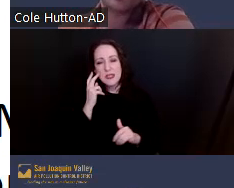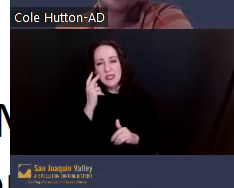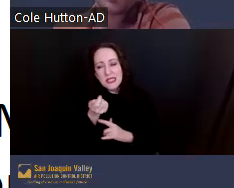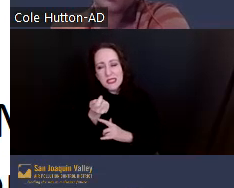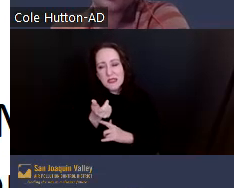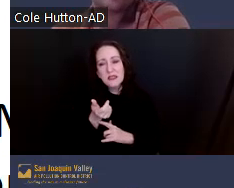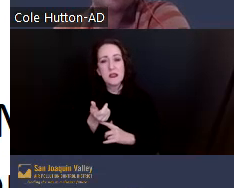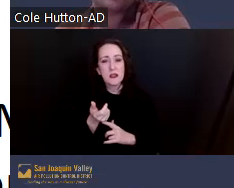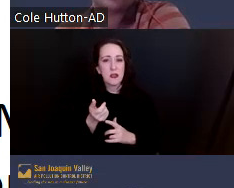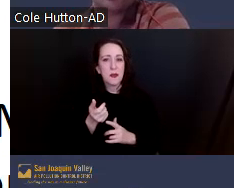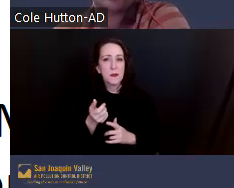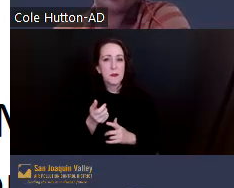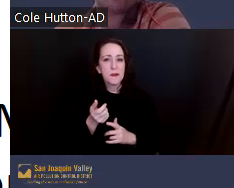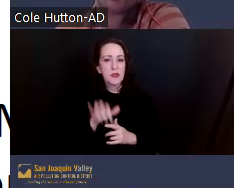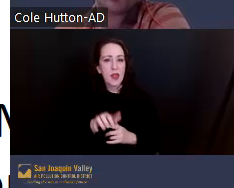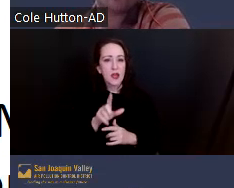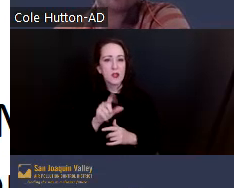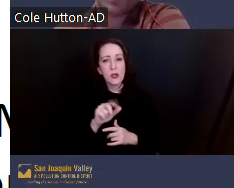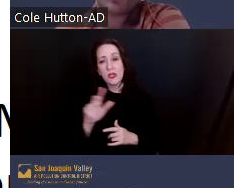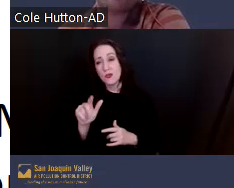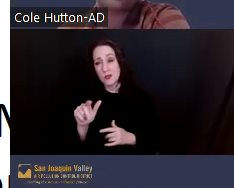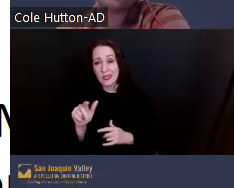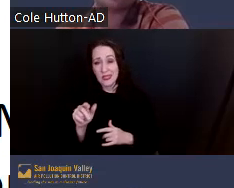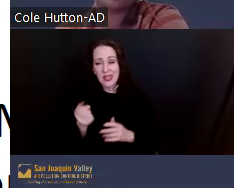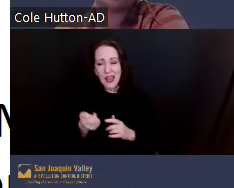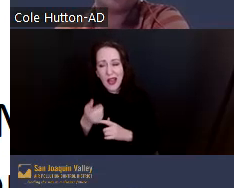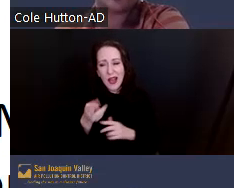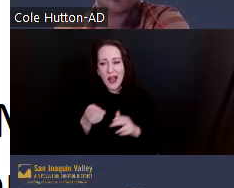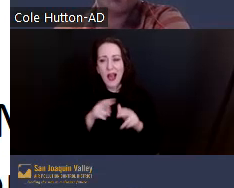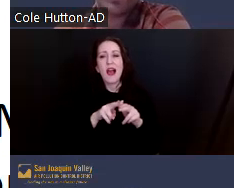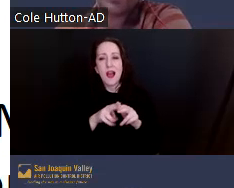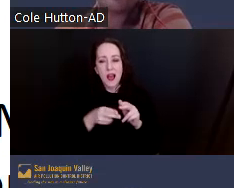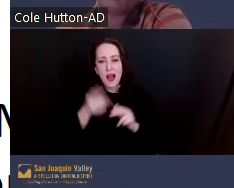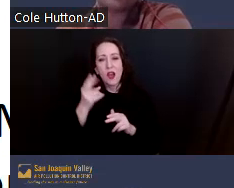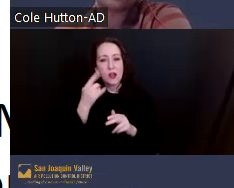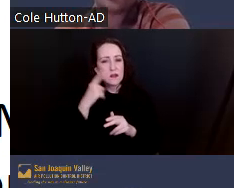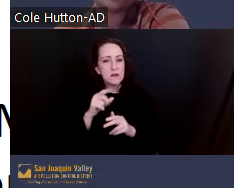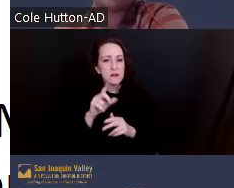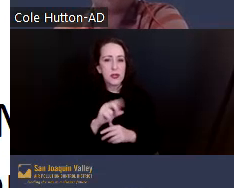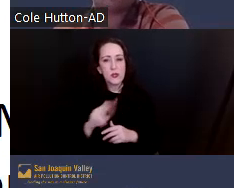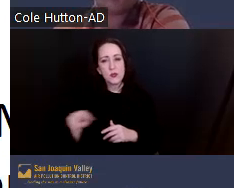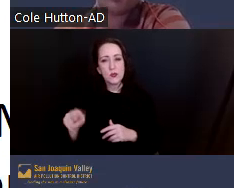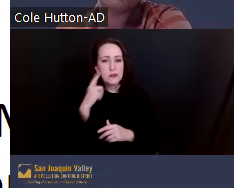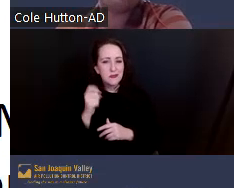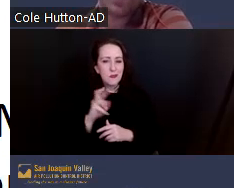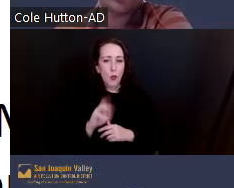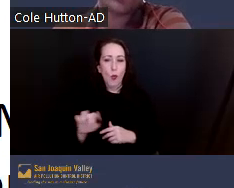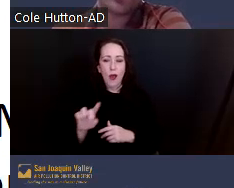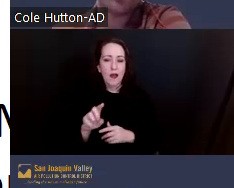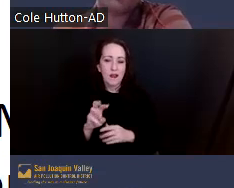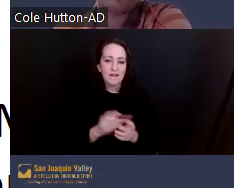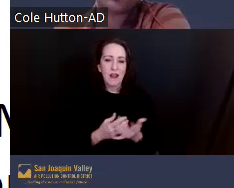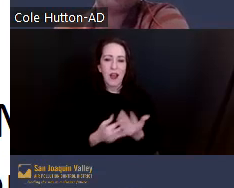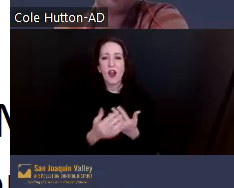slightly that 2023 was higher than 2022, and that was due to the wildfire